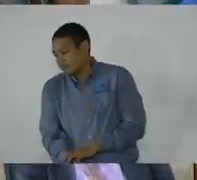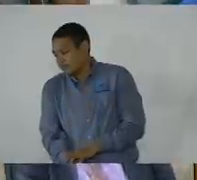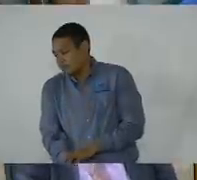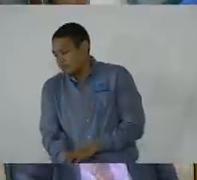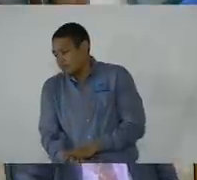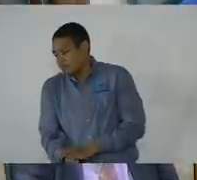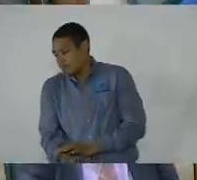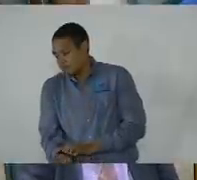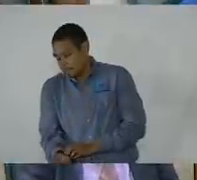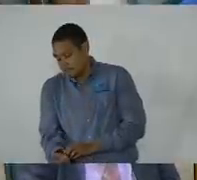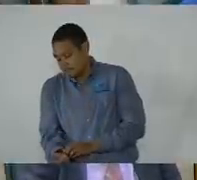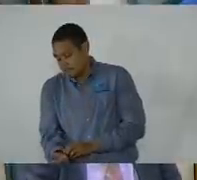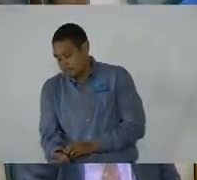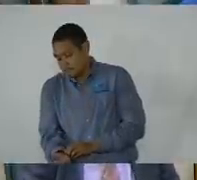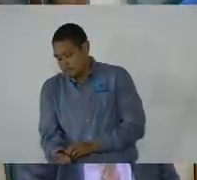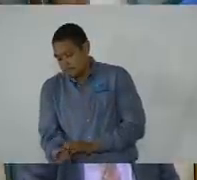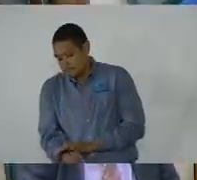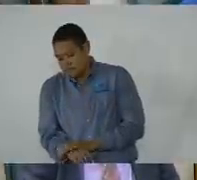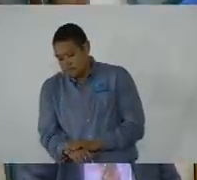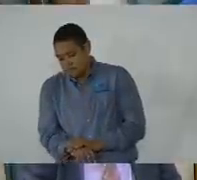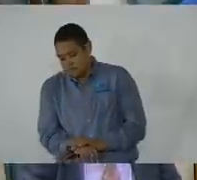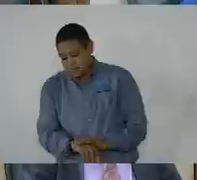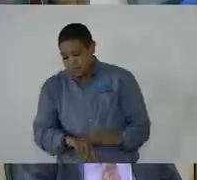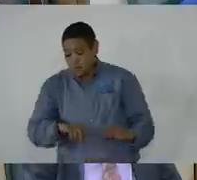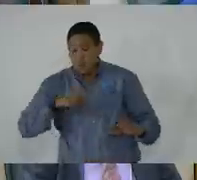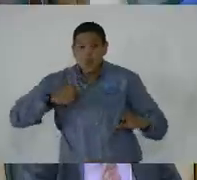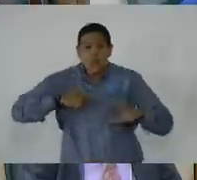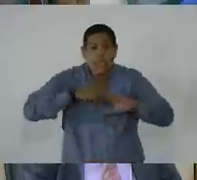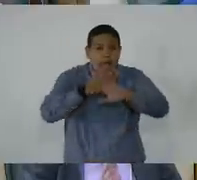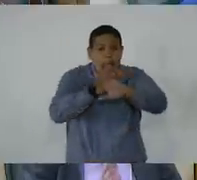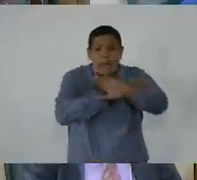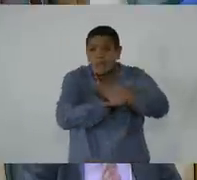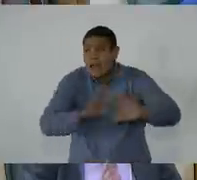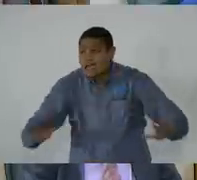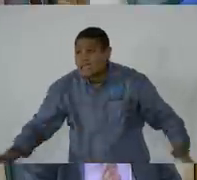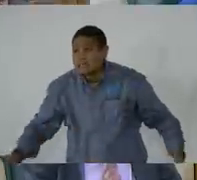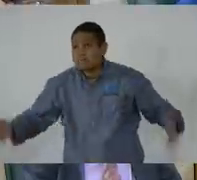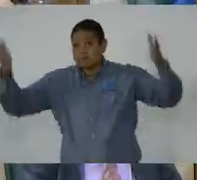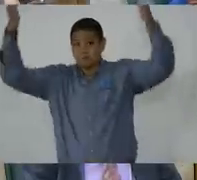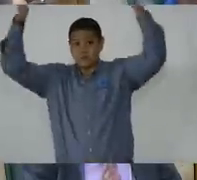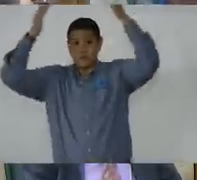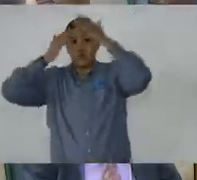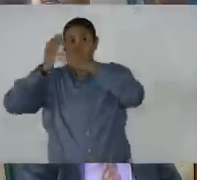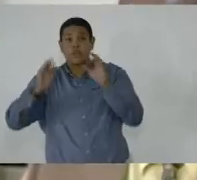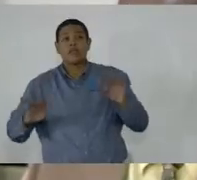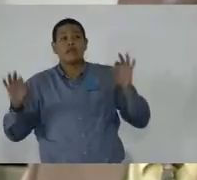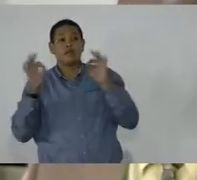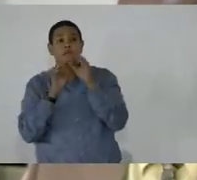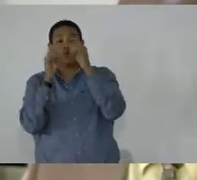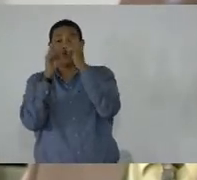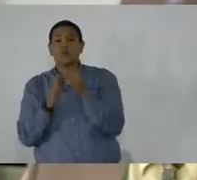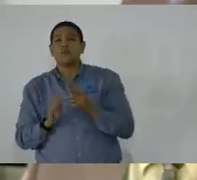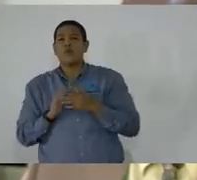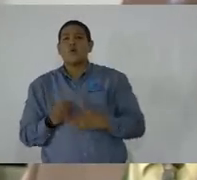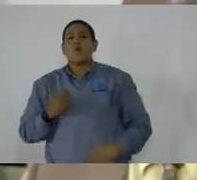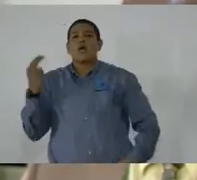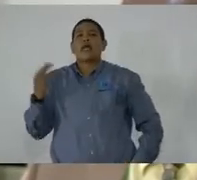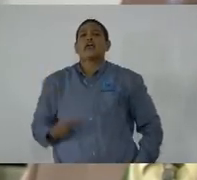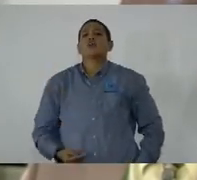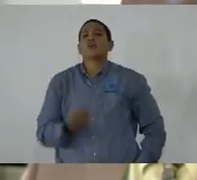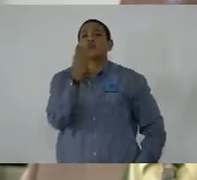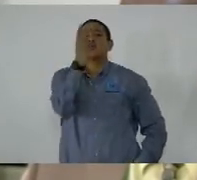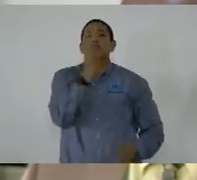Madam Speaker, as we advance through this crucial point in our history, there are 2 modes